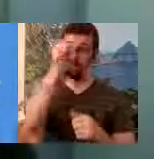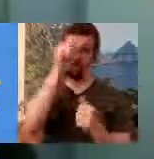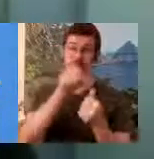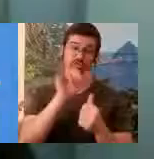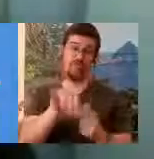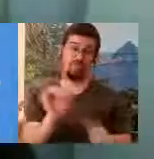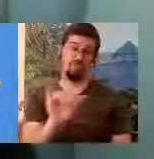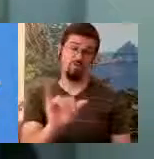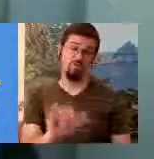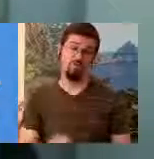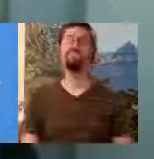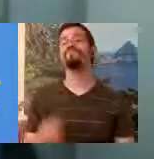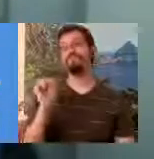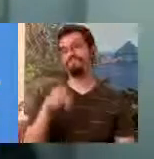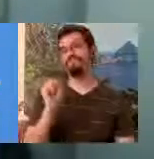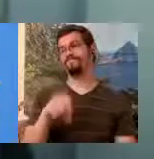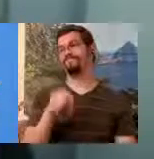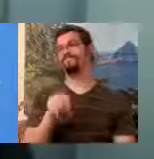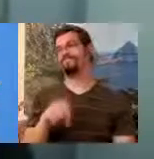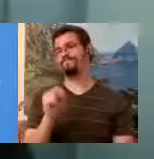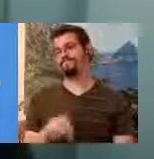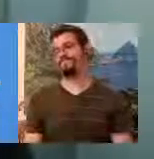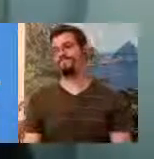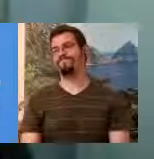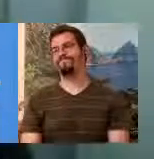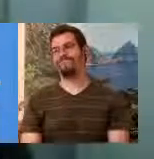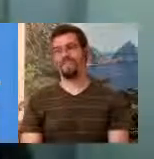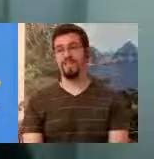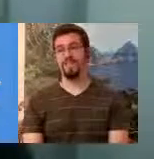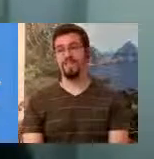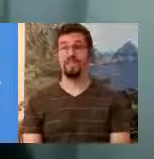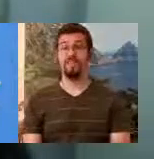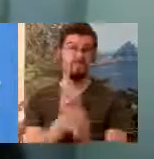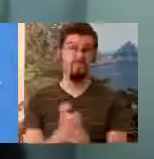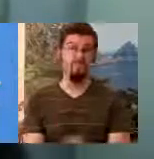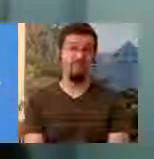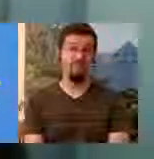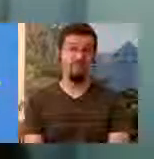it? Yes, of course it must. And that's hard.